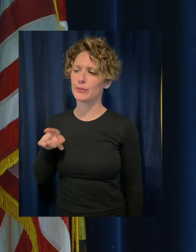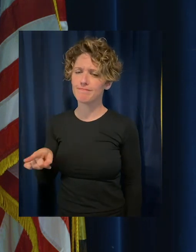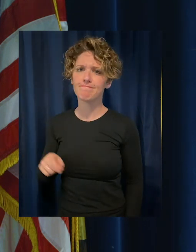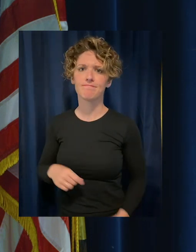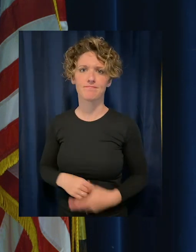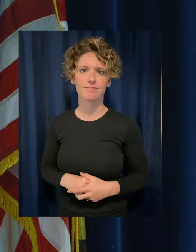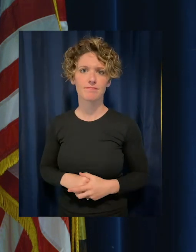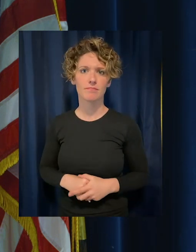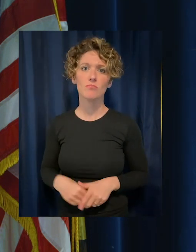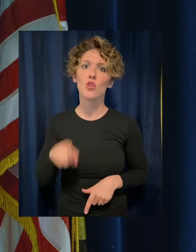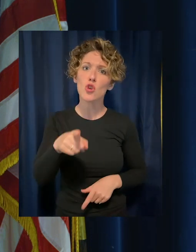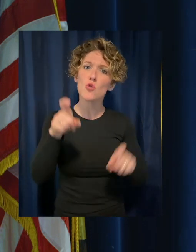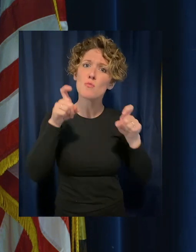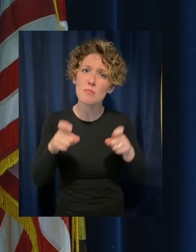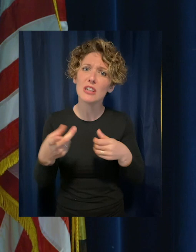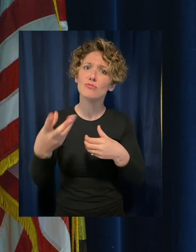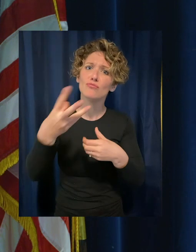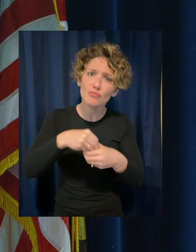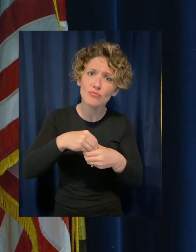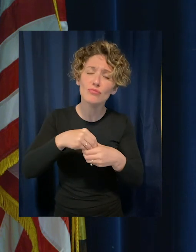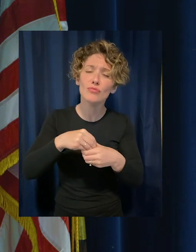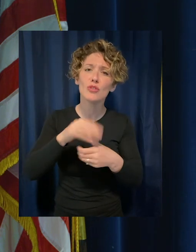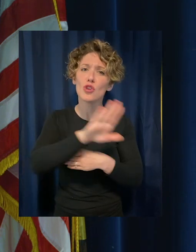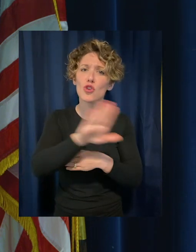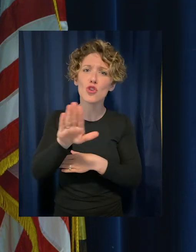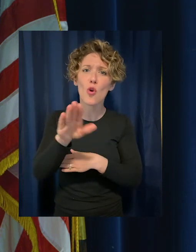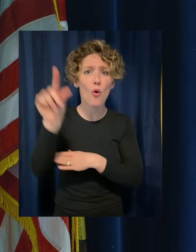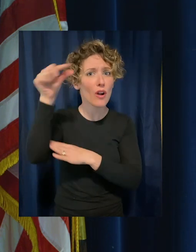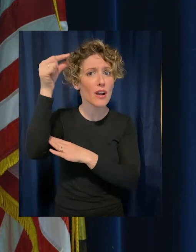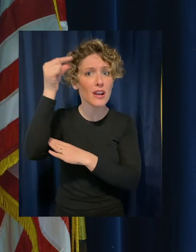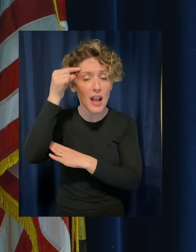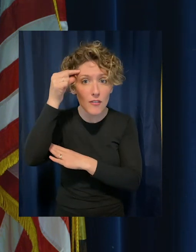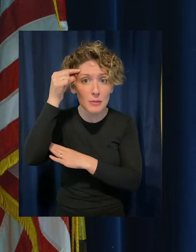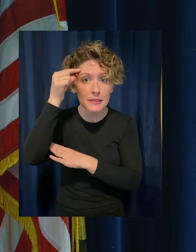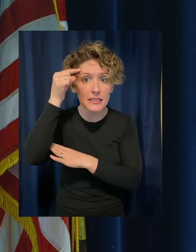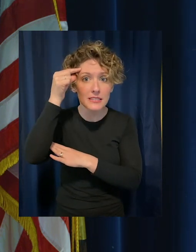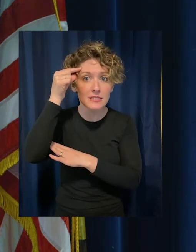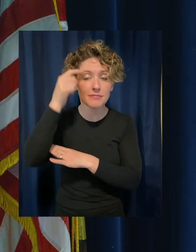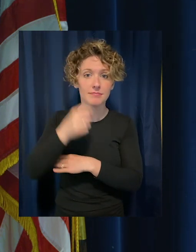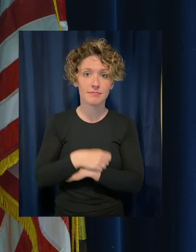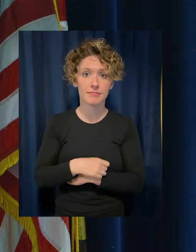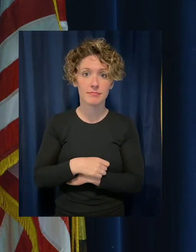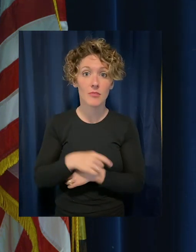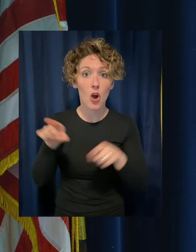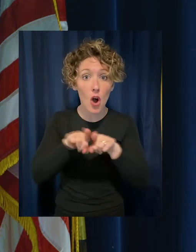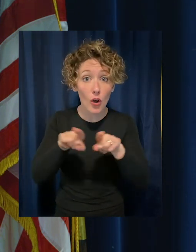values. And everybody, vote this November.